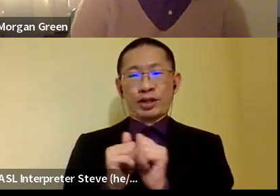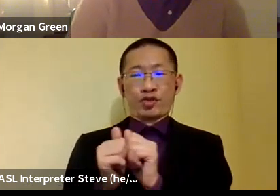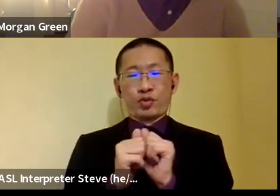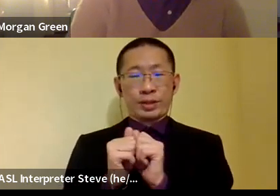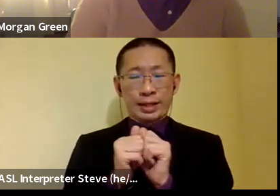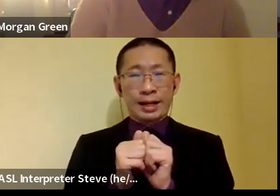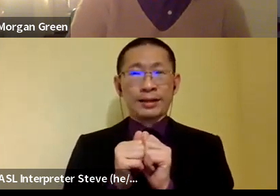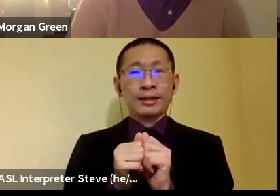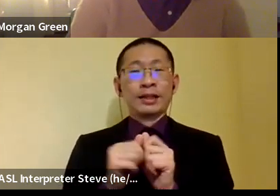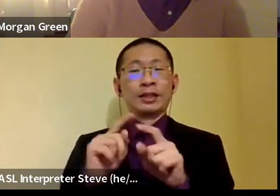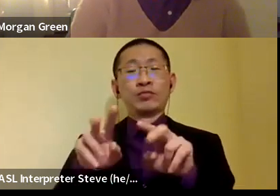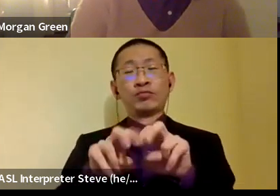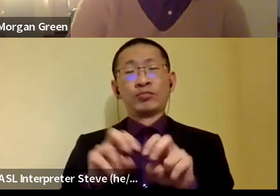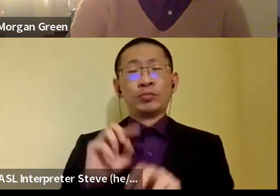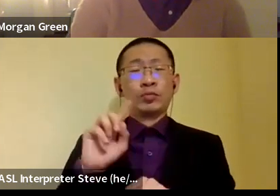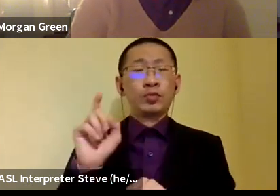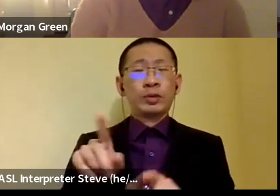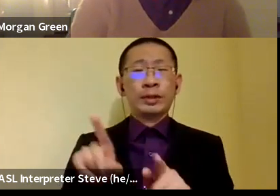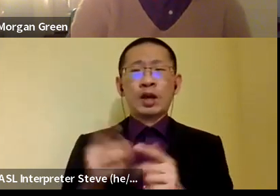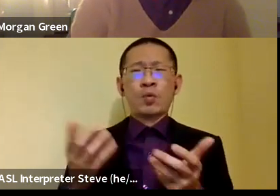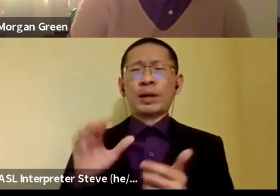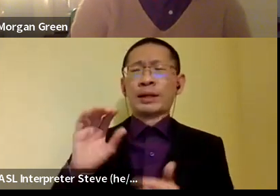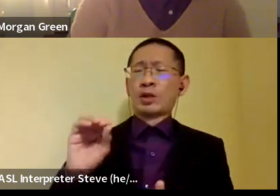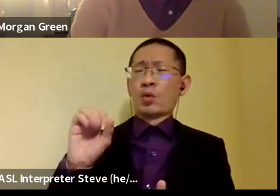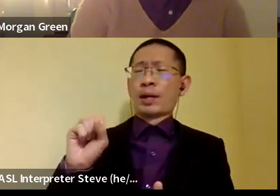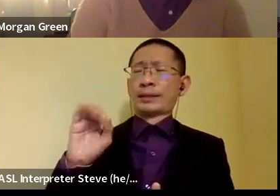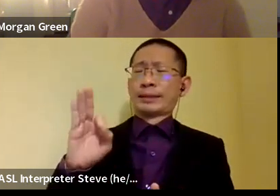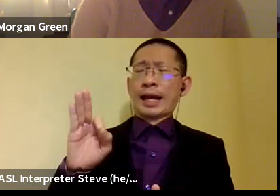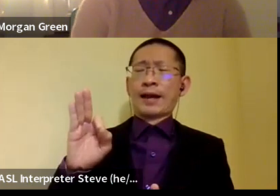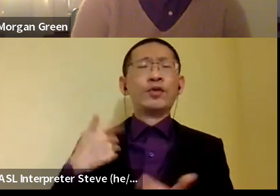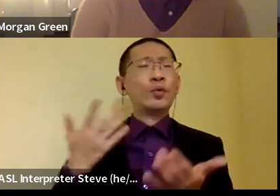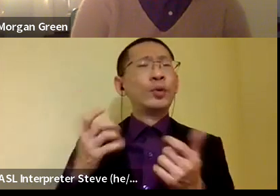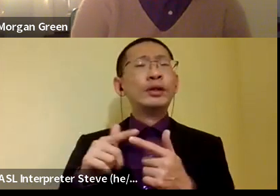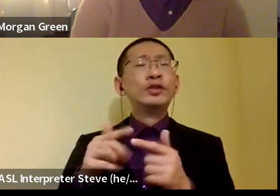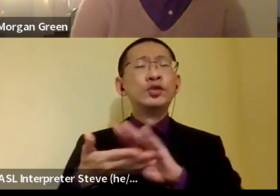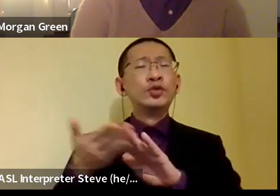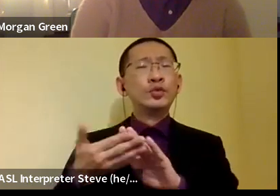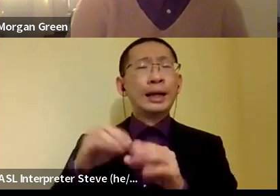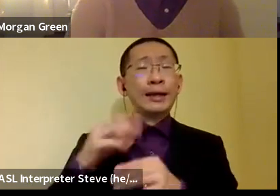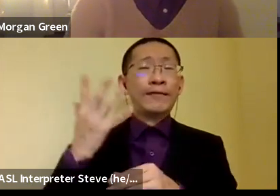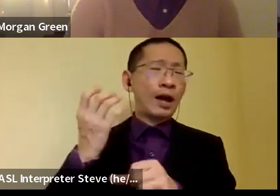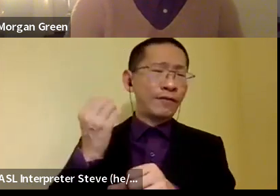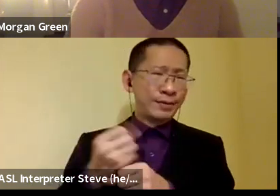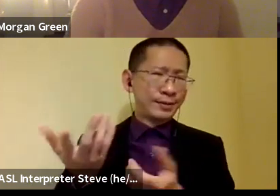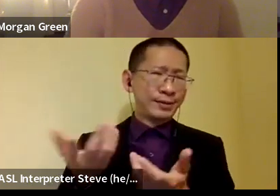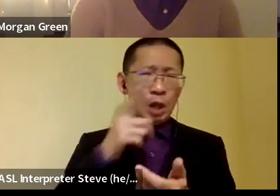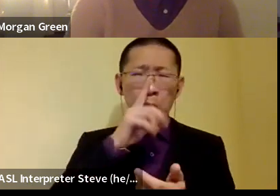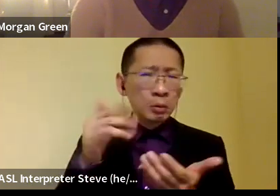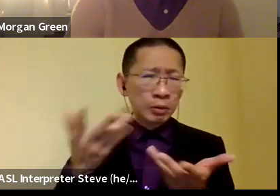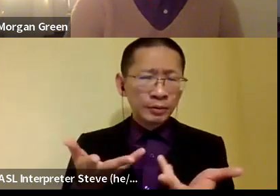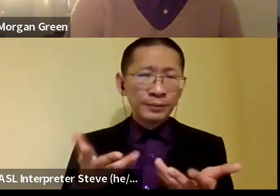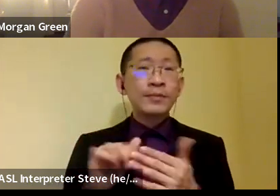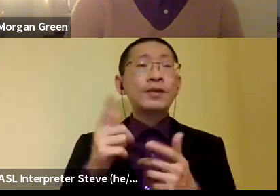into questions of what is the OSF we want to be helping run in 5 years, you know, those sort of like